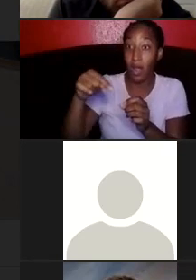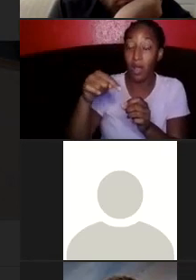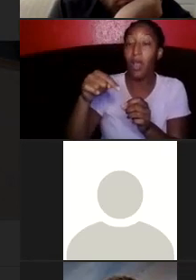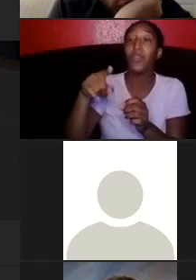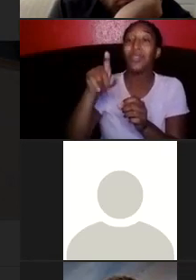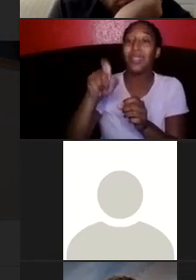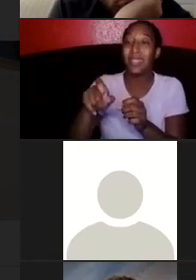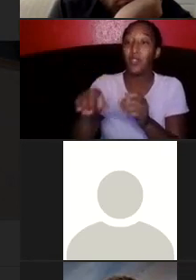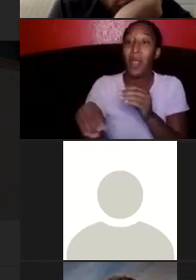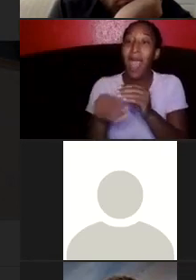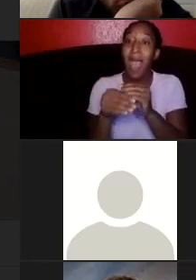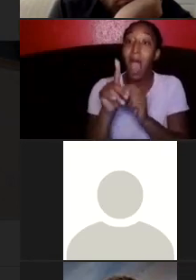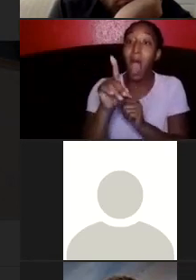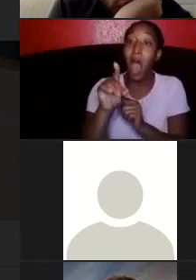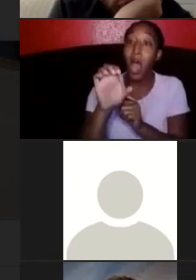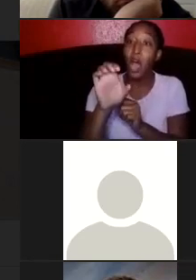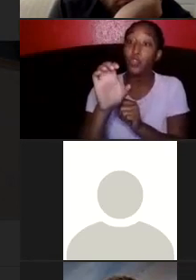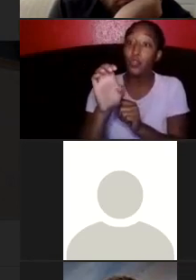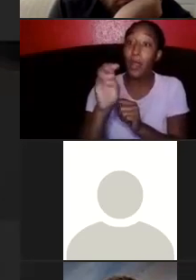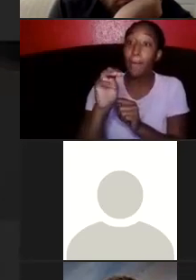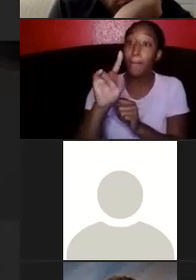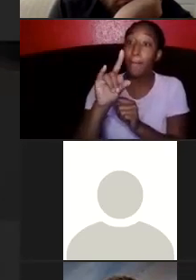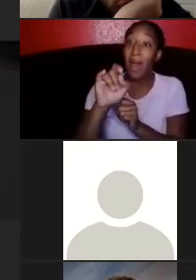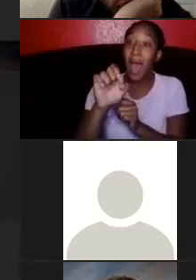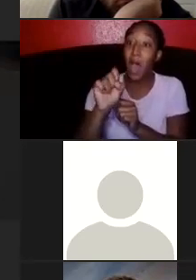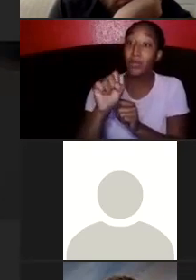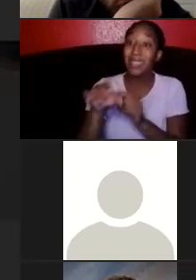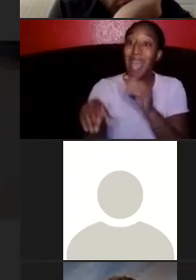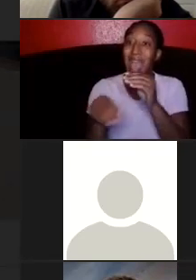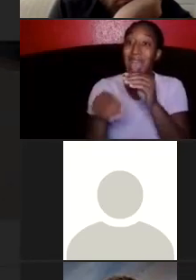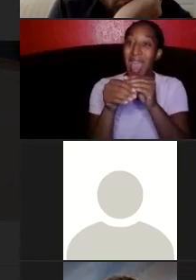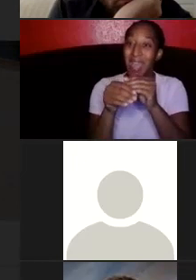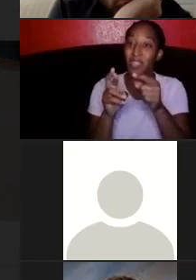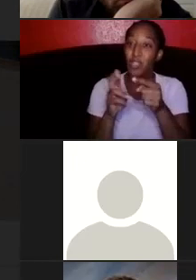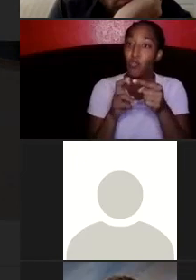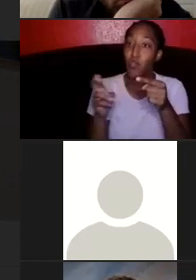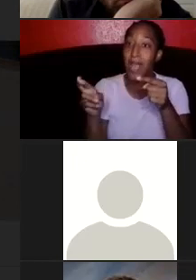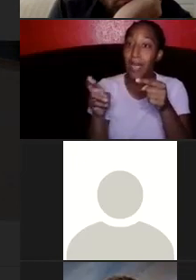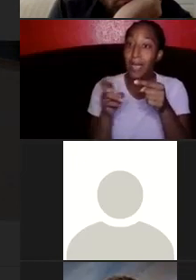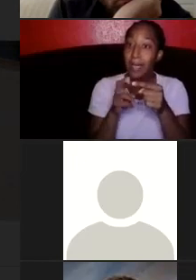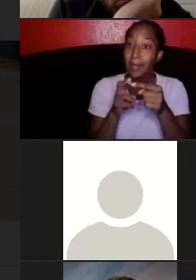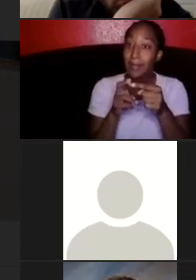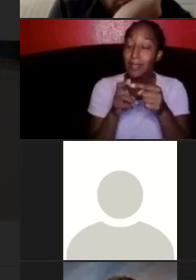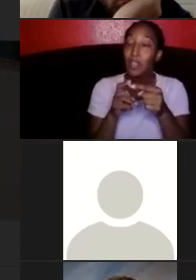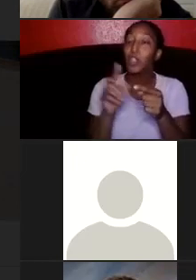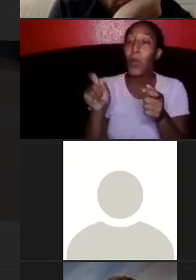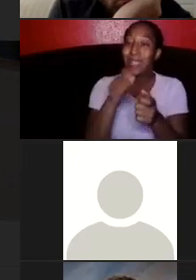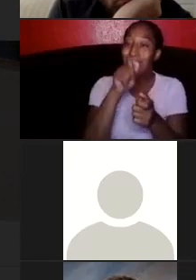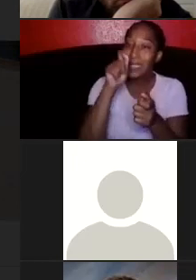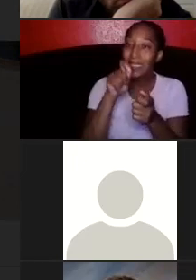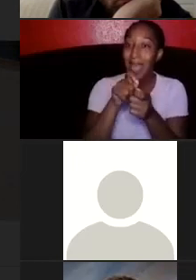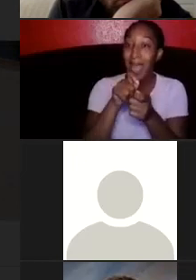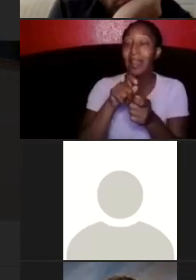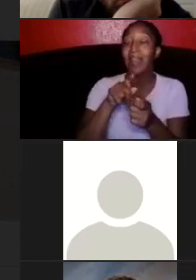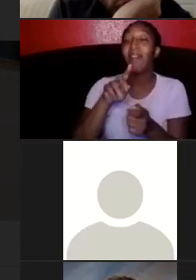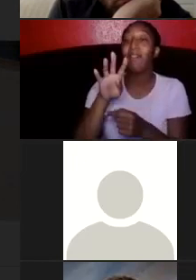that 100 miles to the radius of the Earth. And so that's approximately 4,060 miles. The